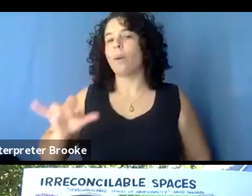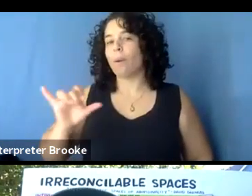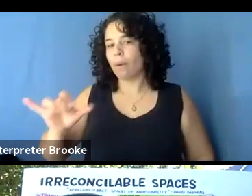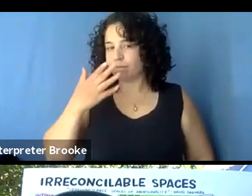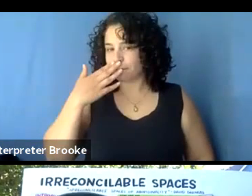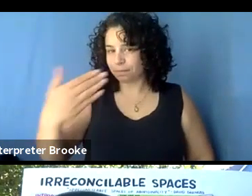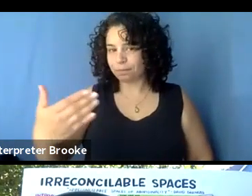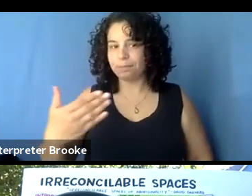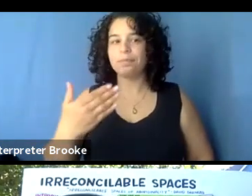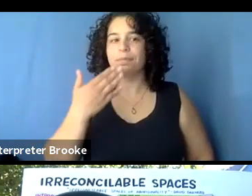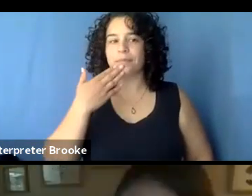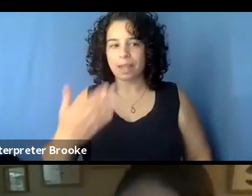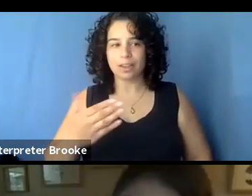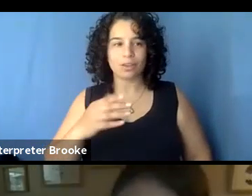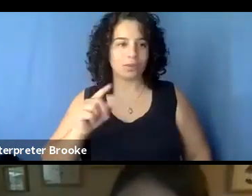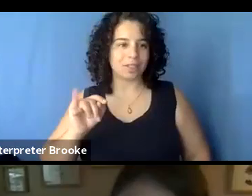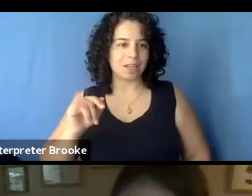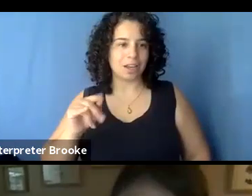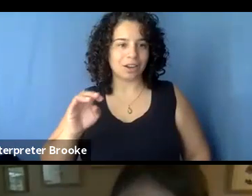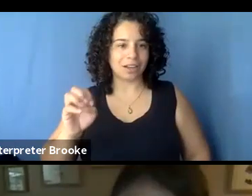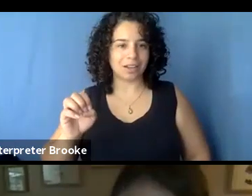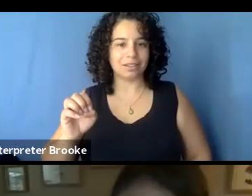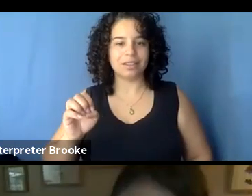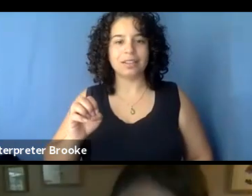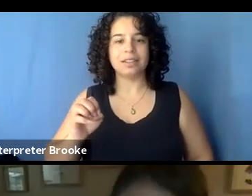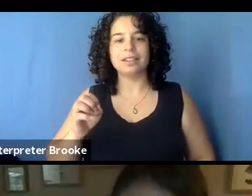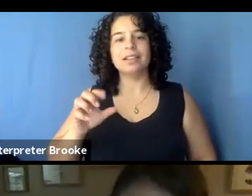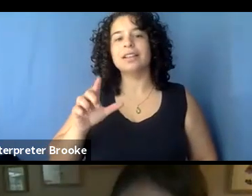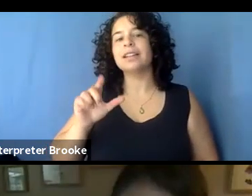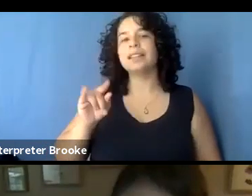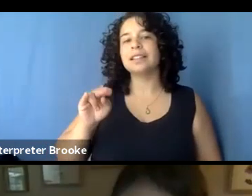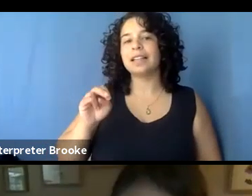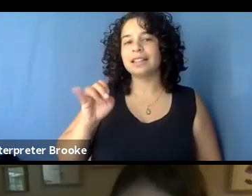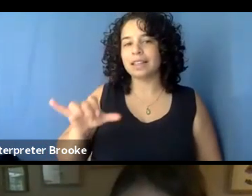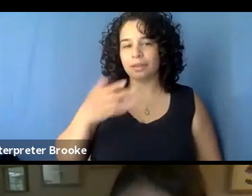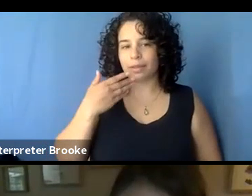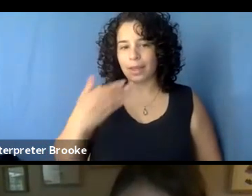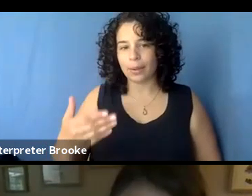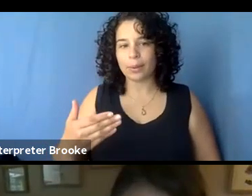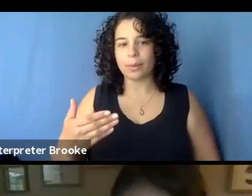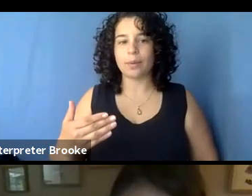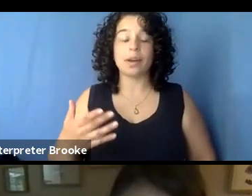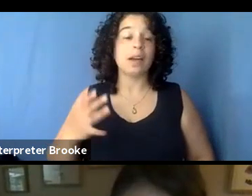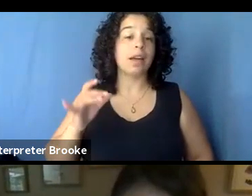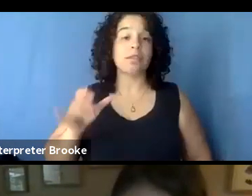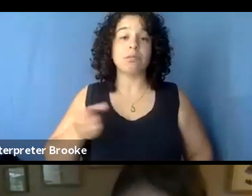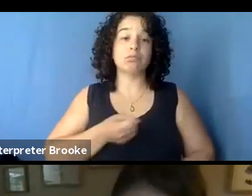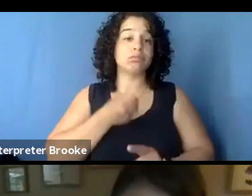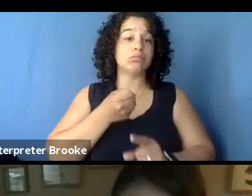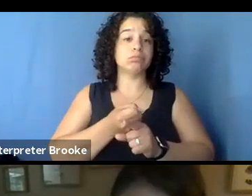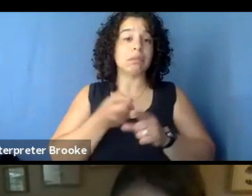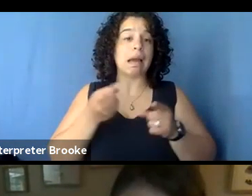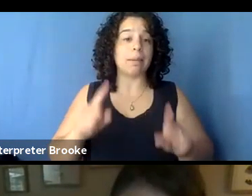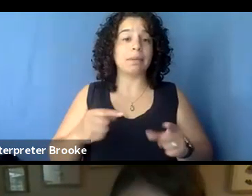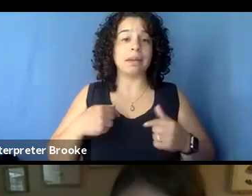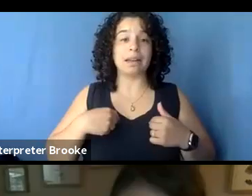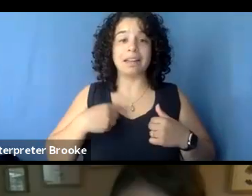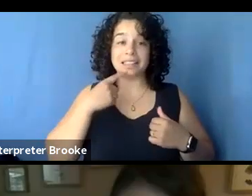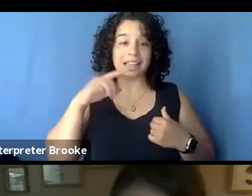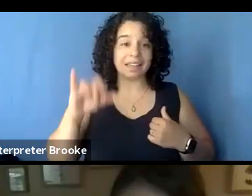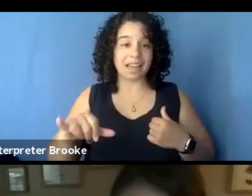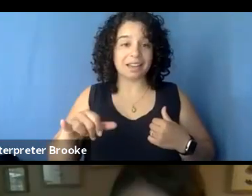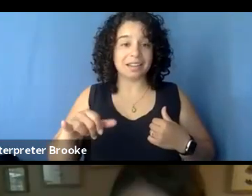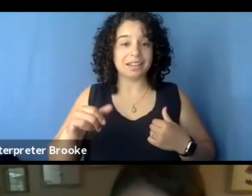Thank you, Tiare and Lindsay, and thank you. And it was just happened that I see the chat. If I may